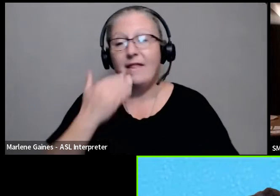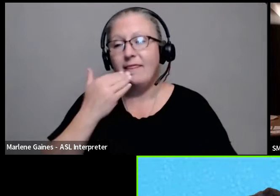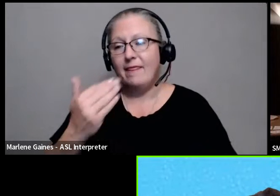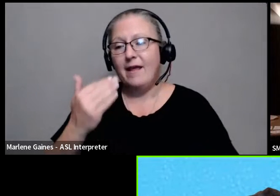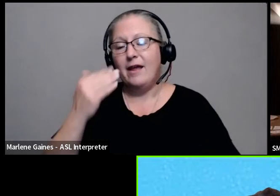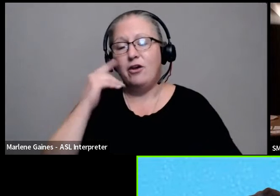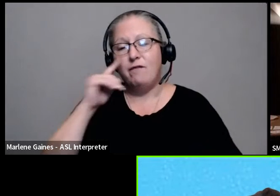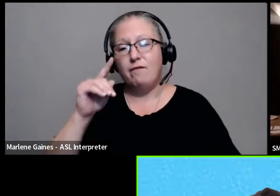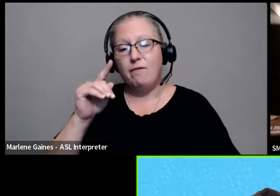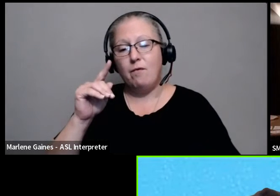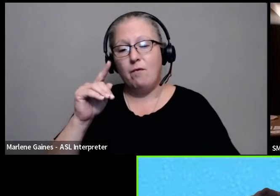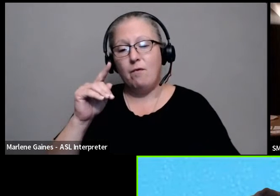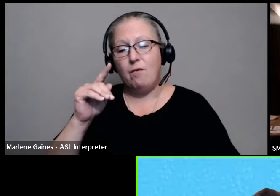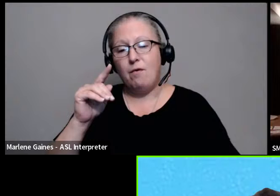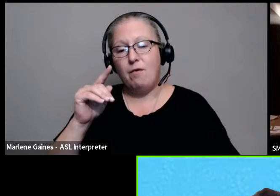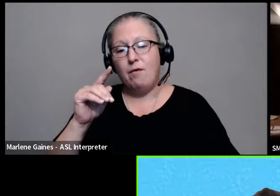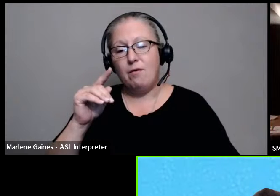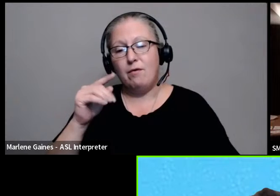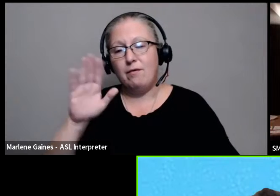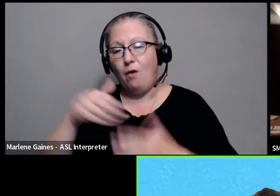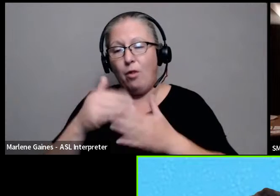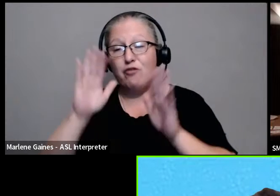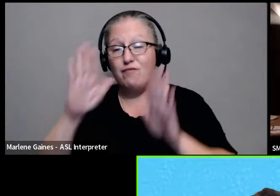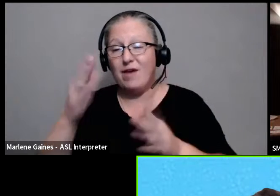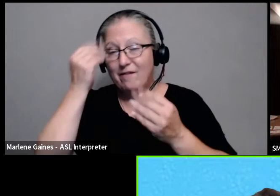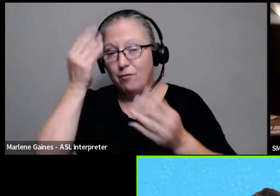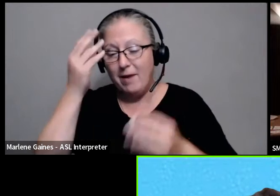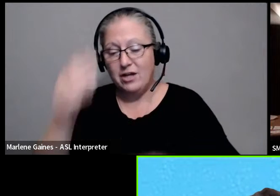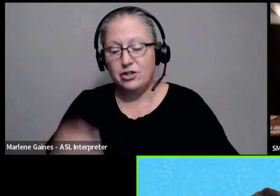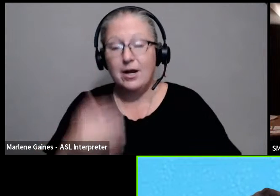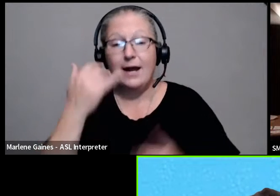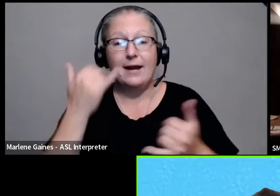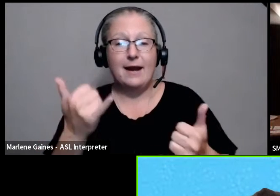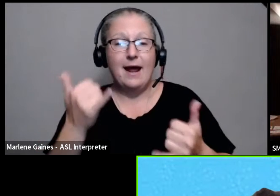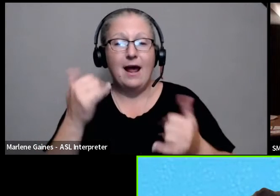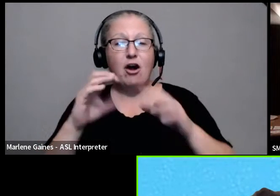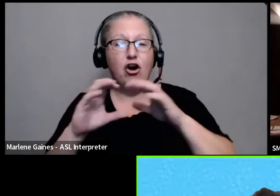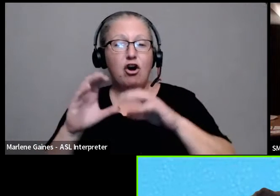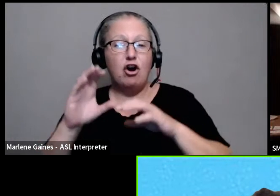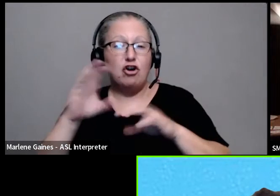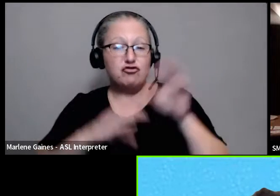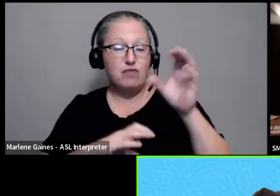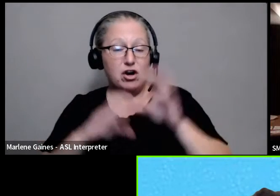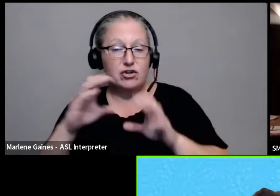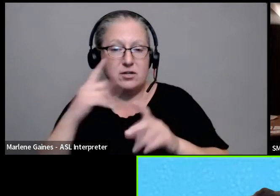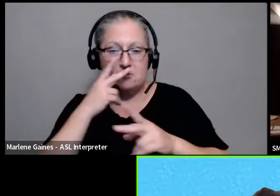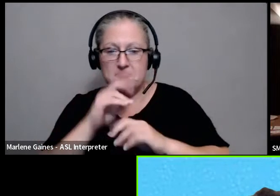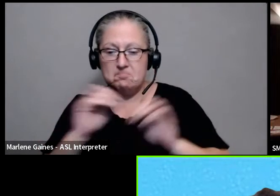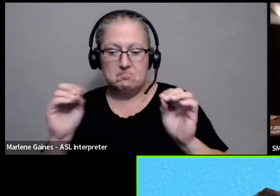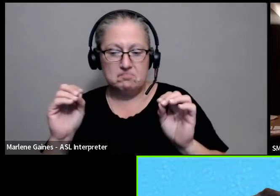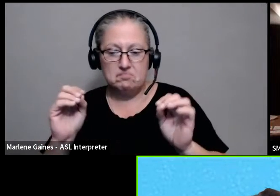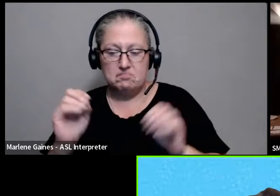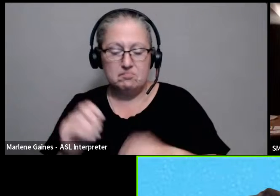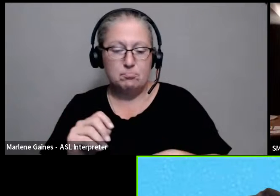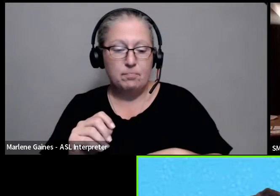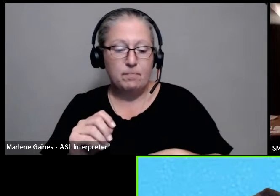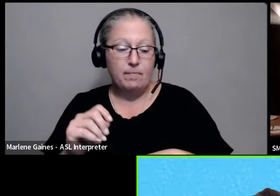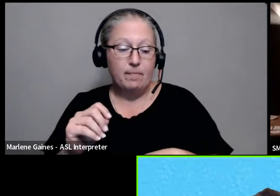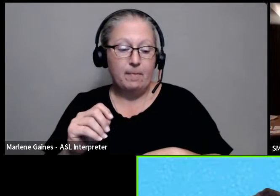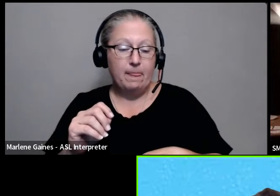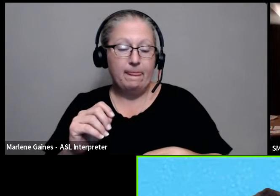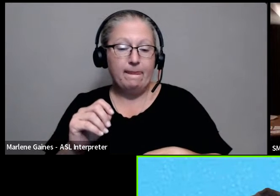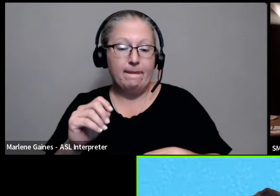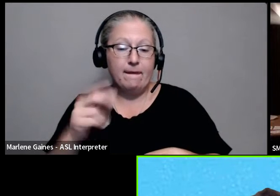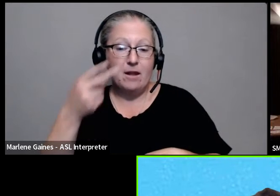this really great information. Going on to construction, I see that there is none. Division of